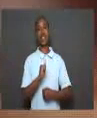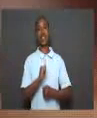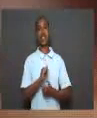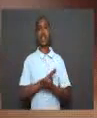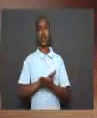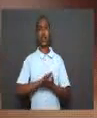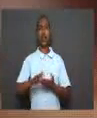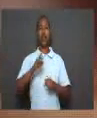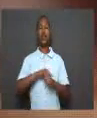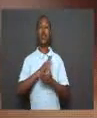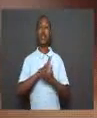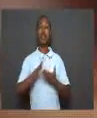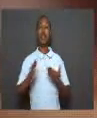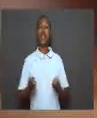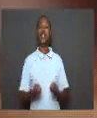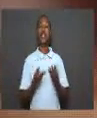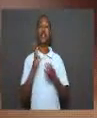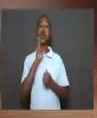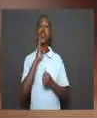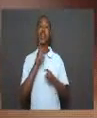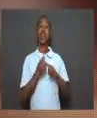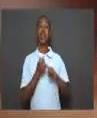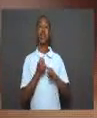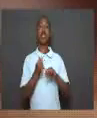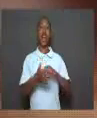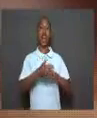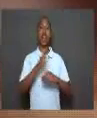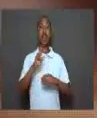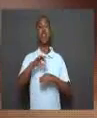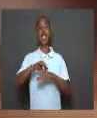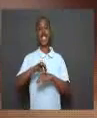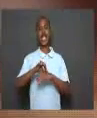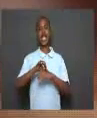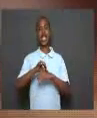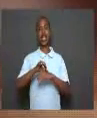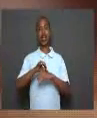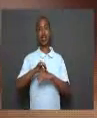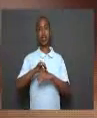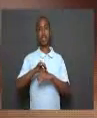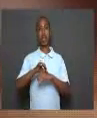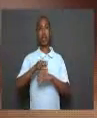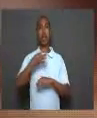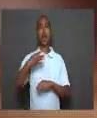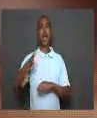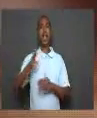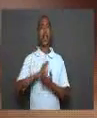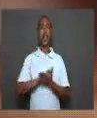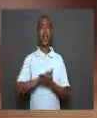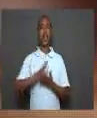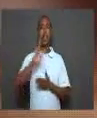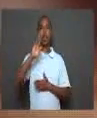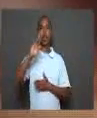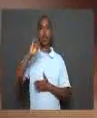Curing also removes excess water from the hide and skin. Brine curing is the simplest